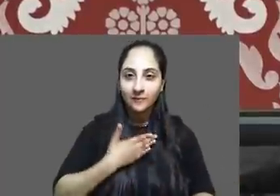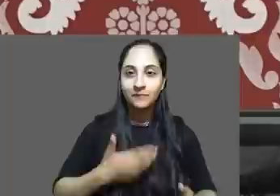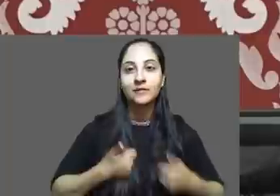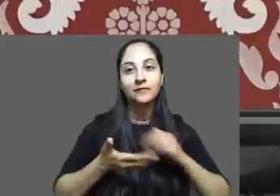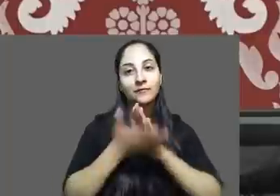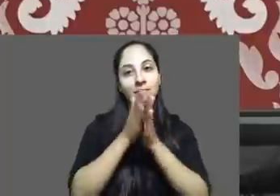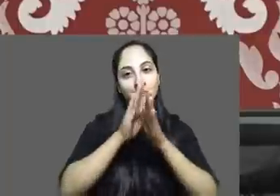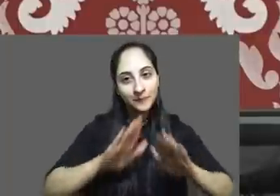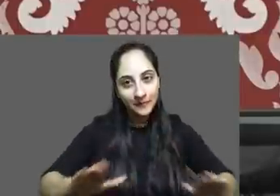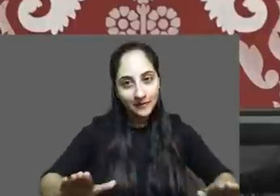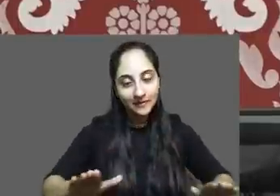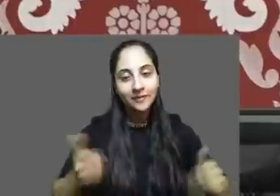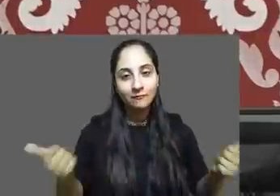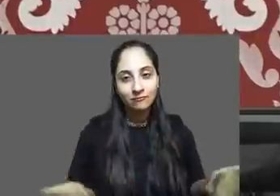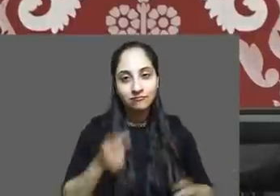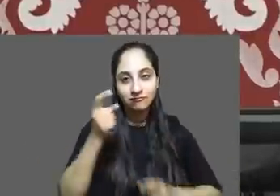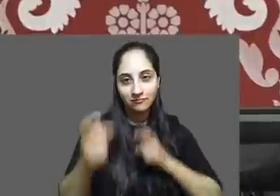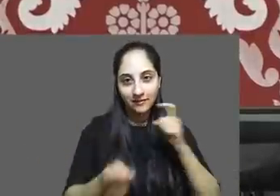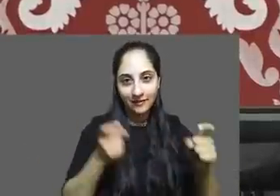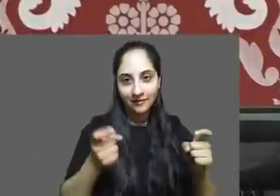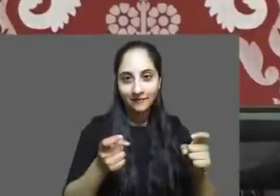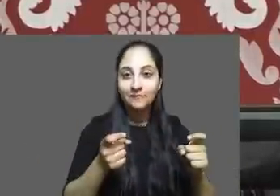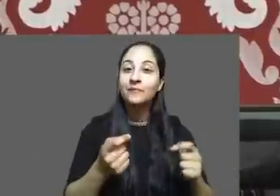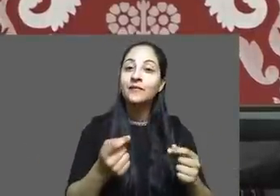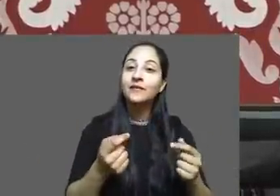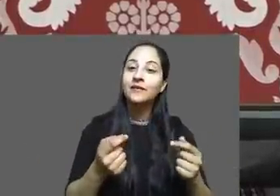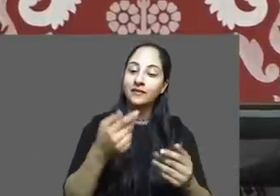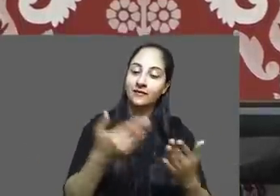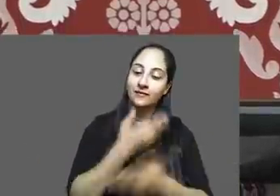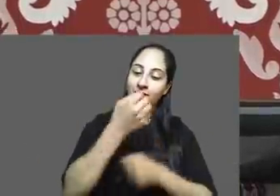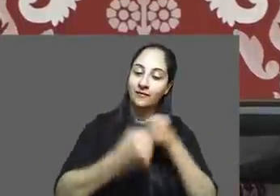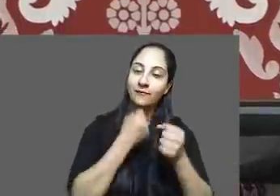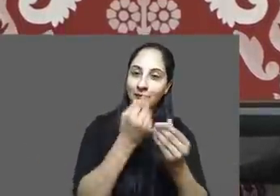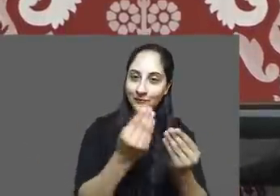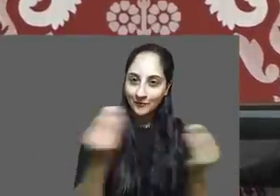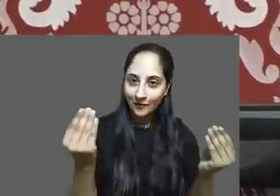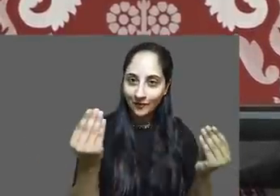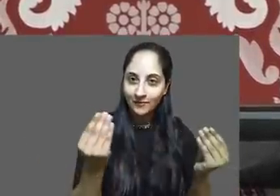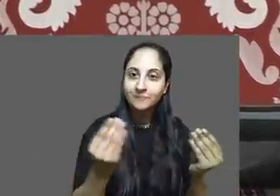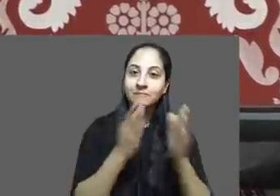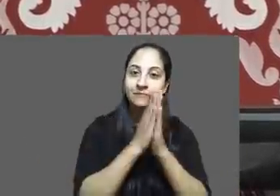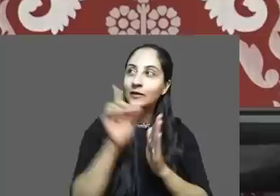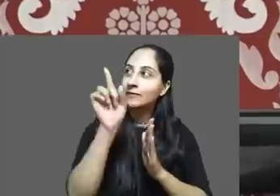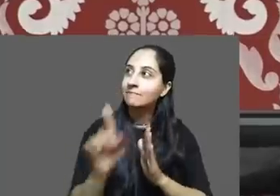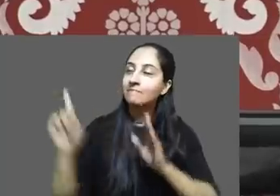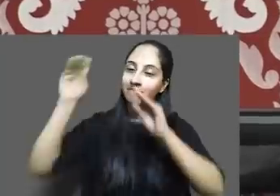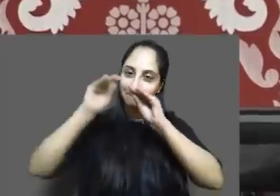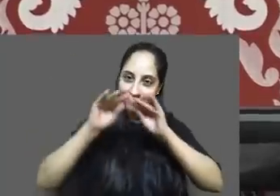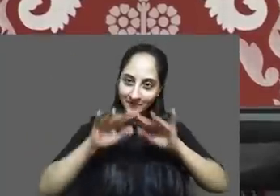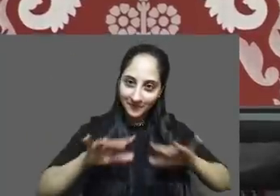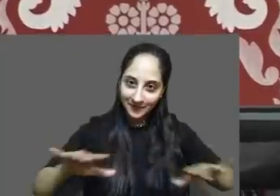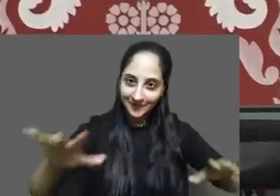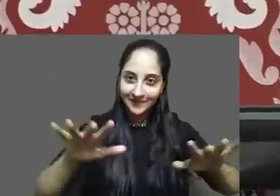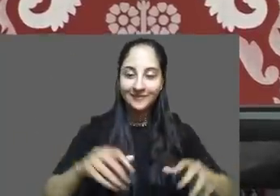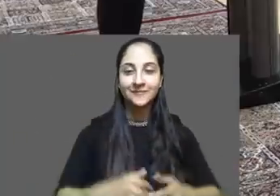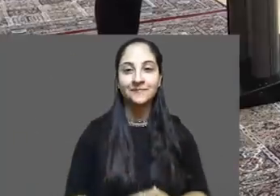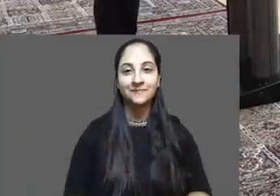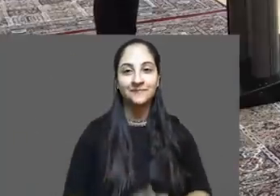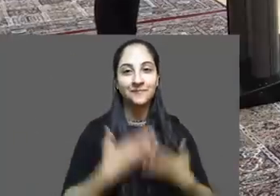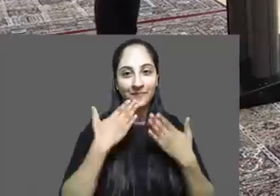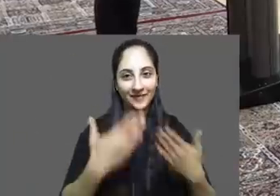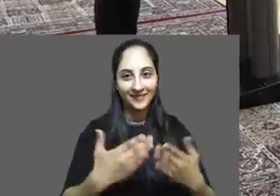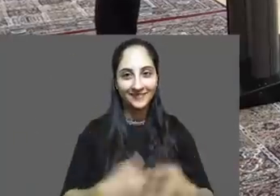health, happiness, and prosperity in the new year. Navroz Mubarak, may peace and blessings be upon you.